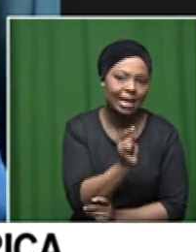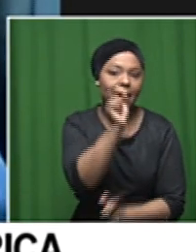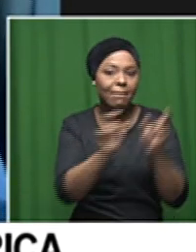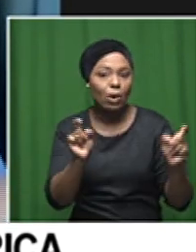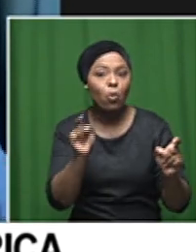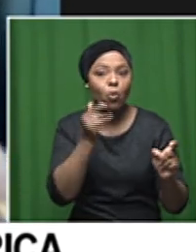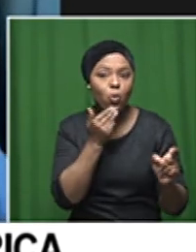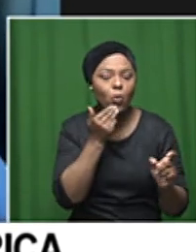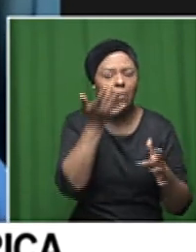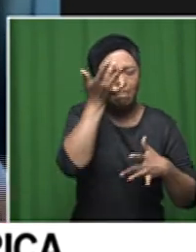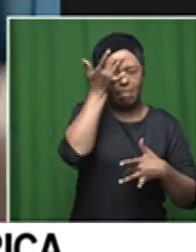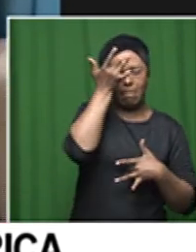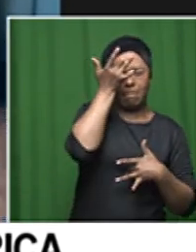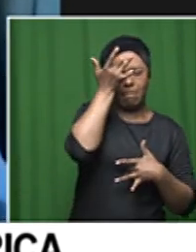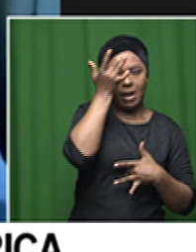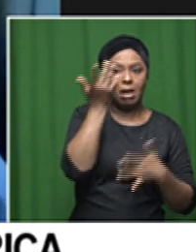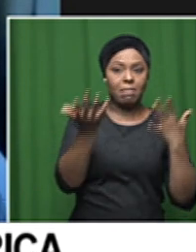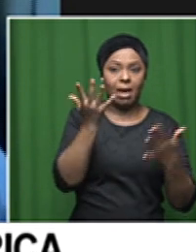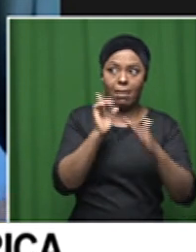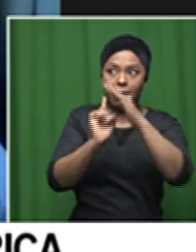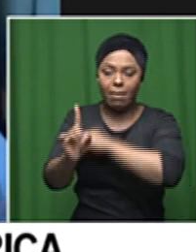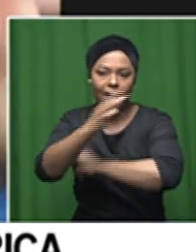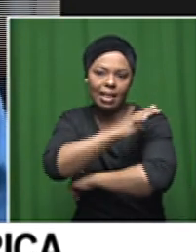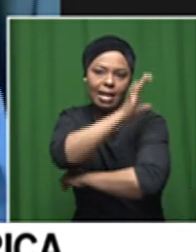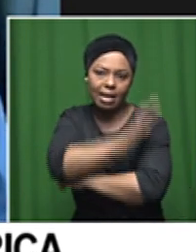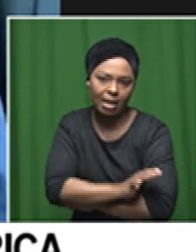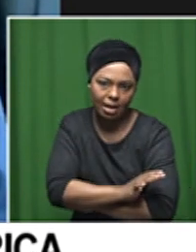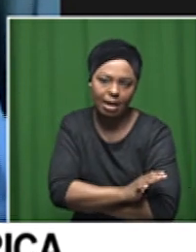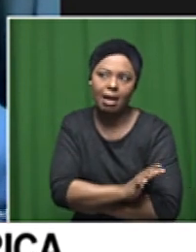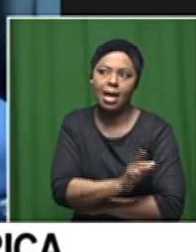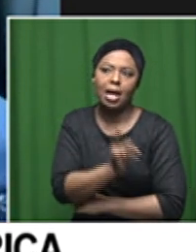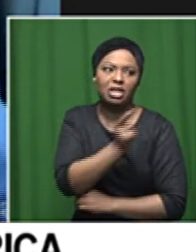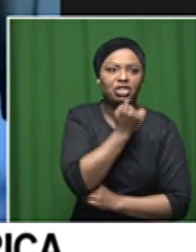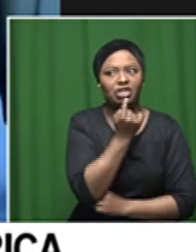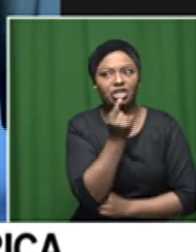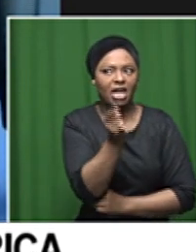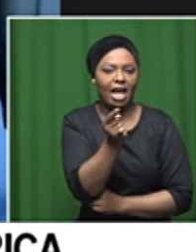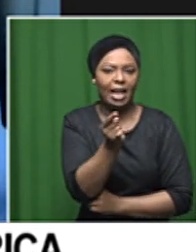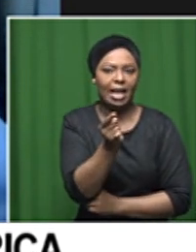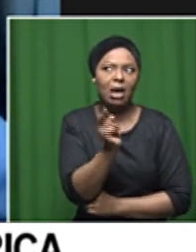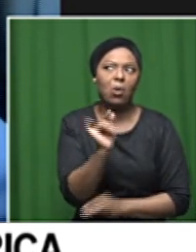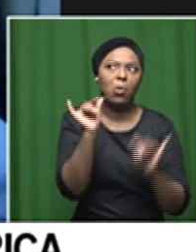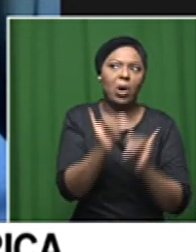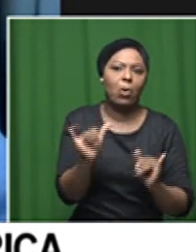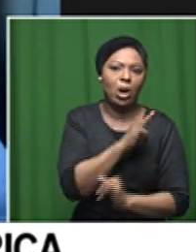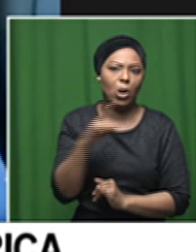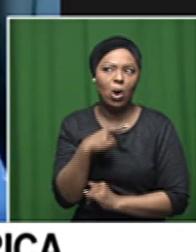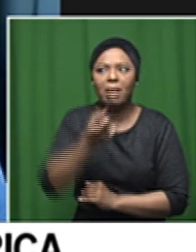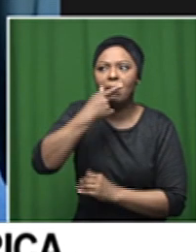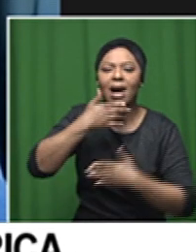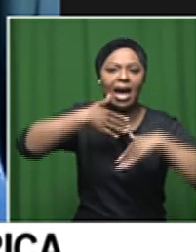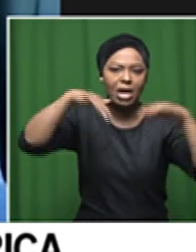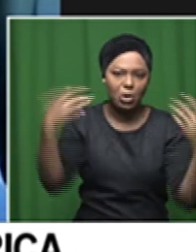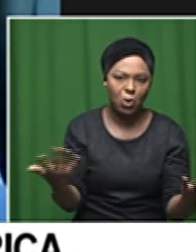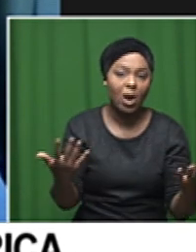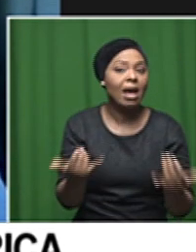patients who would have gone to a clinic and they were only told after they've waited that there's no medicine. We